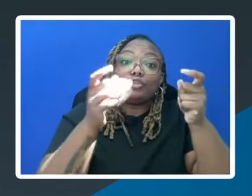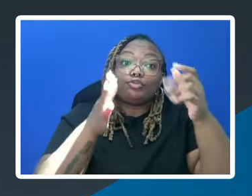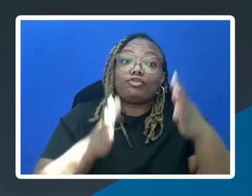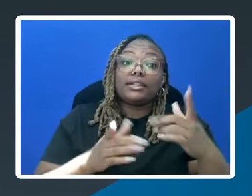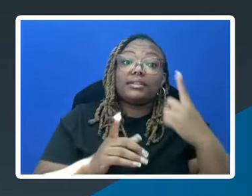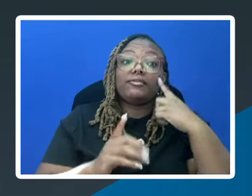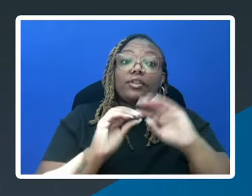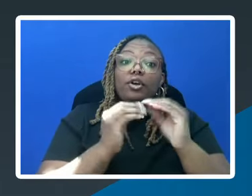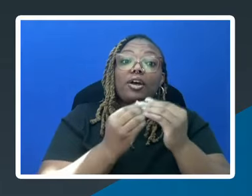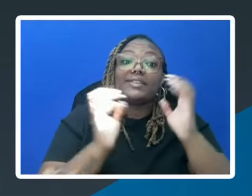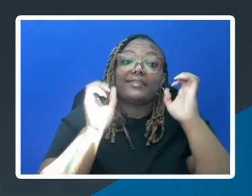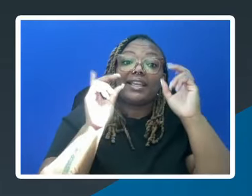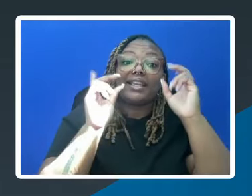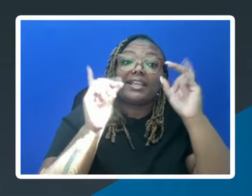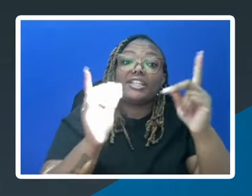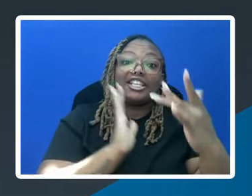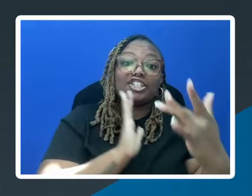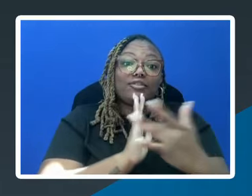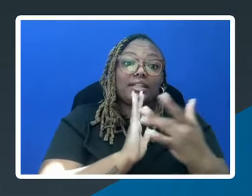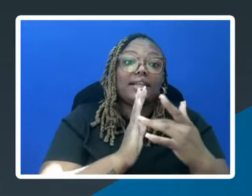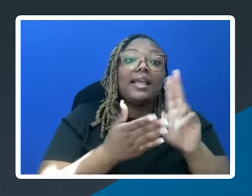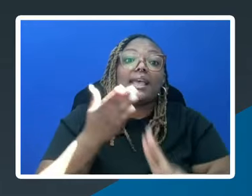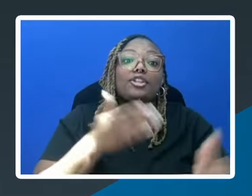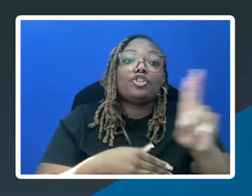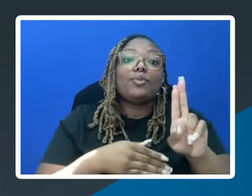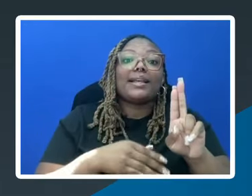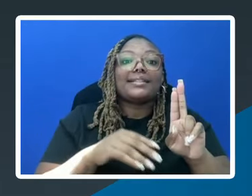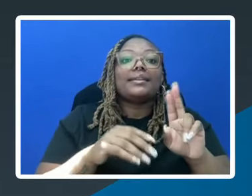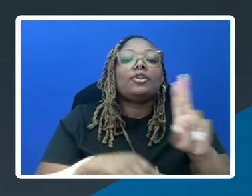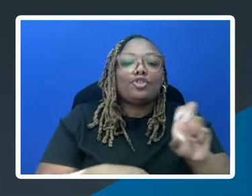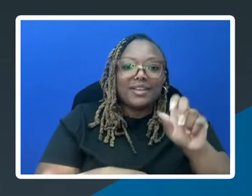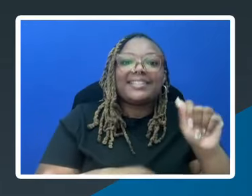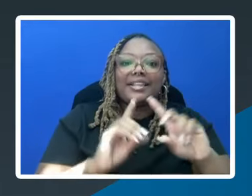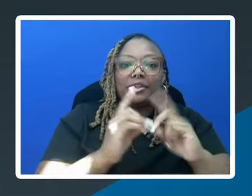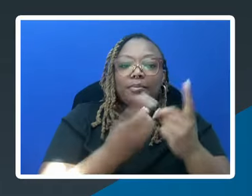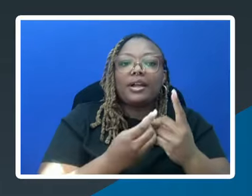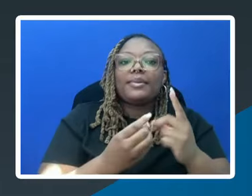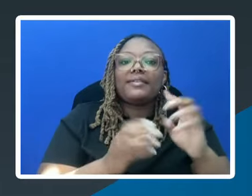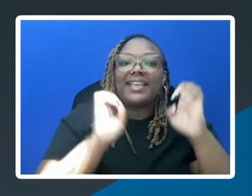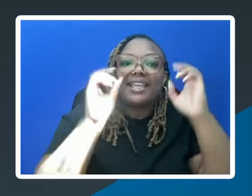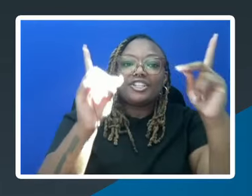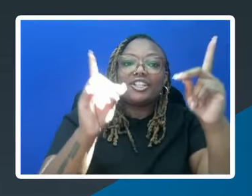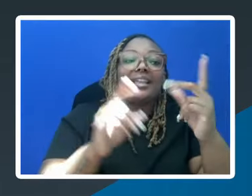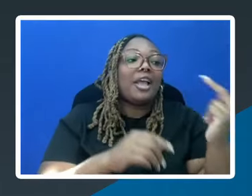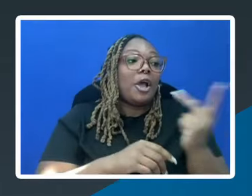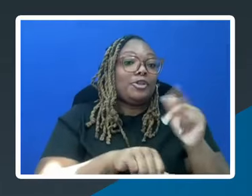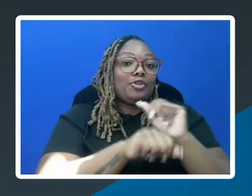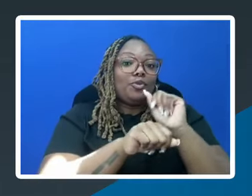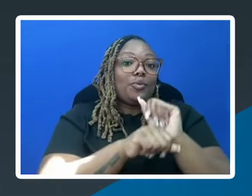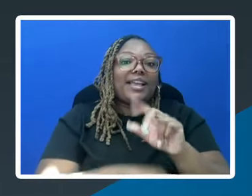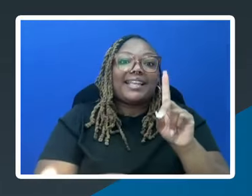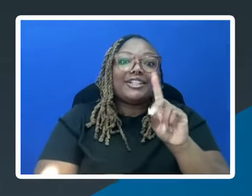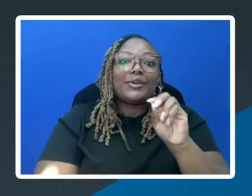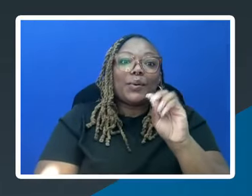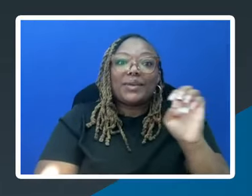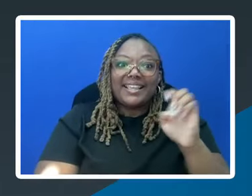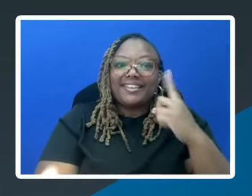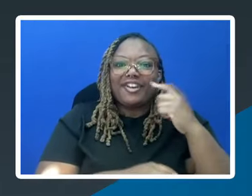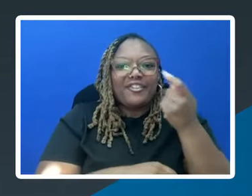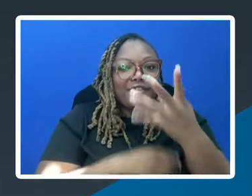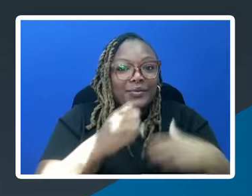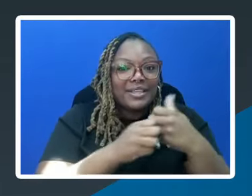Educational Technology at the U.S. Department of Education. Richard and I had a chance to work at the Department of Ed together for a number of years, and